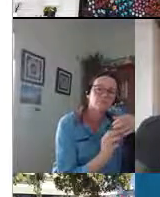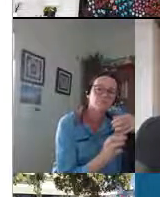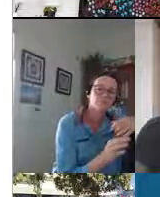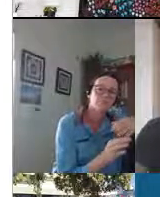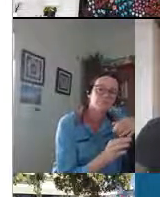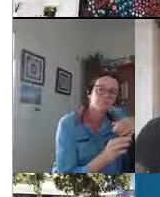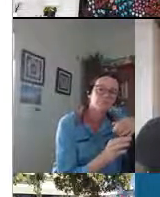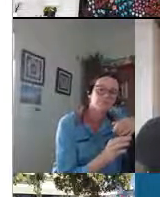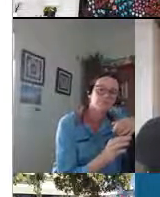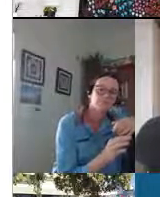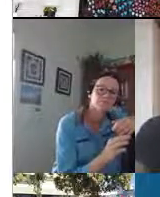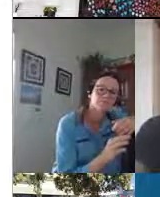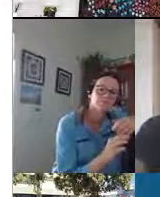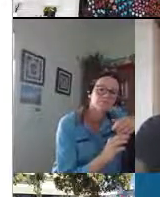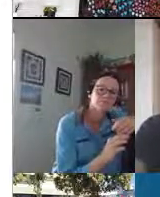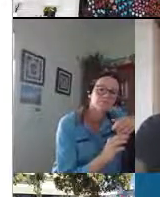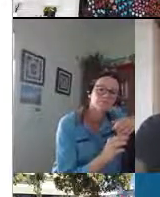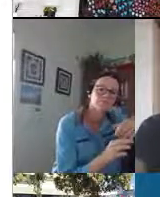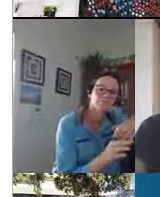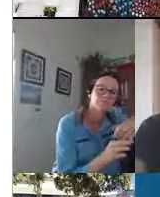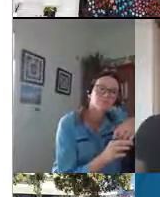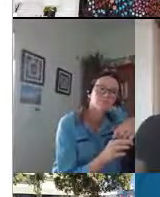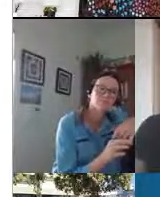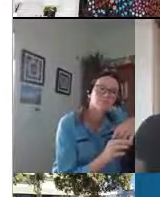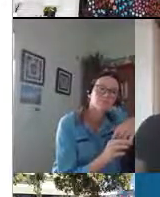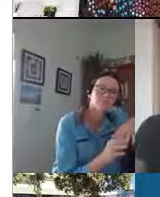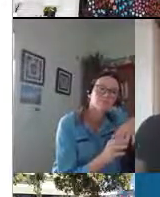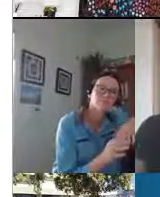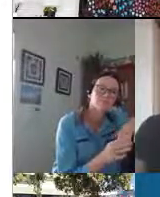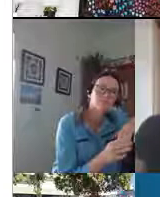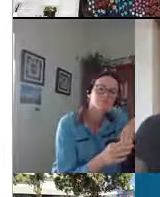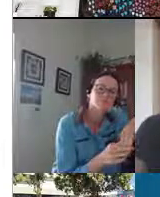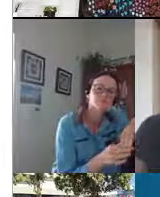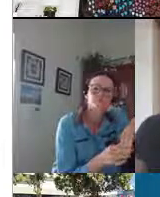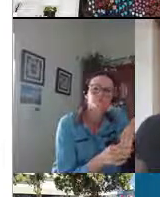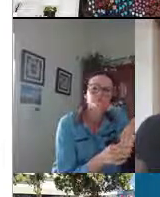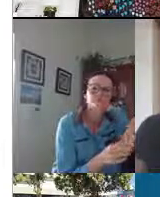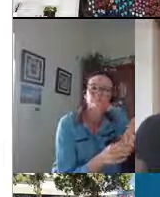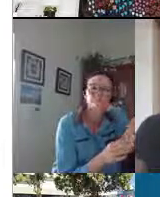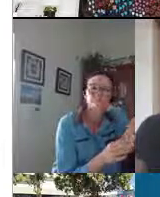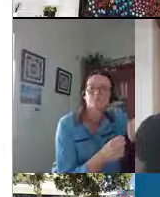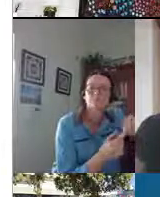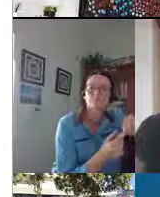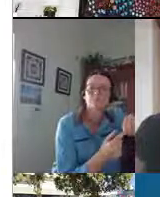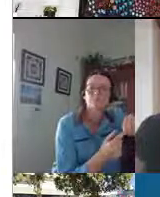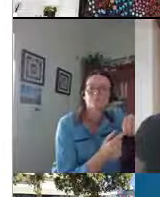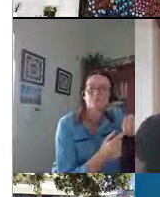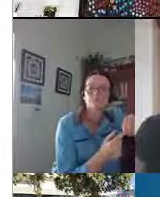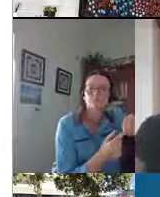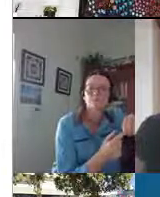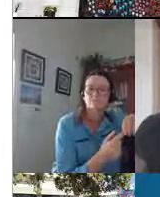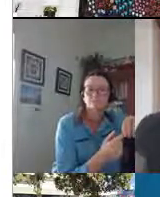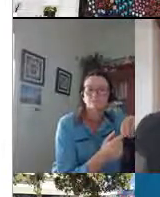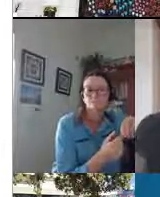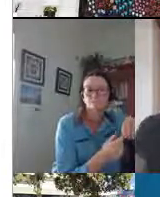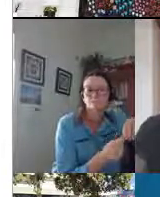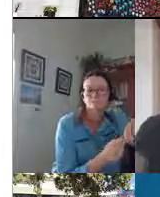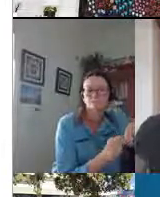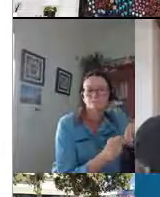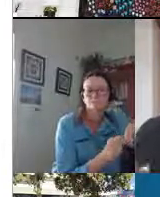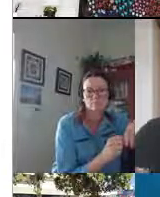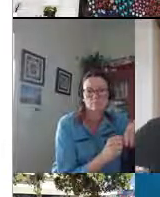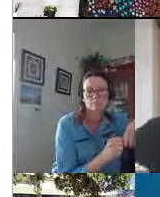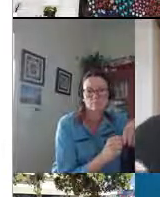core system components, I'm at pains to point out that behind this rather simple slide here, some really